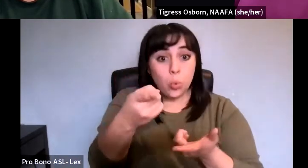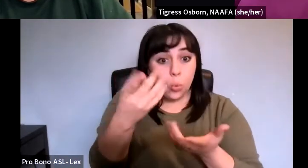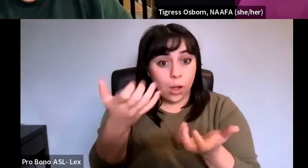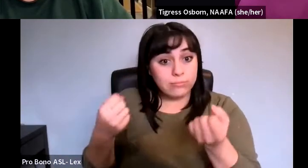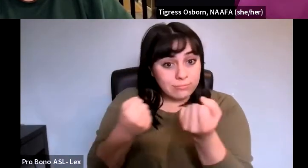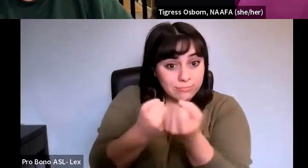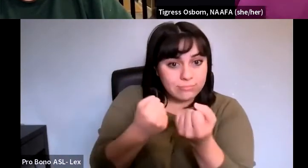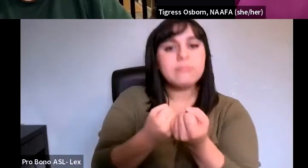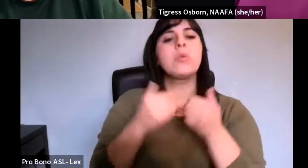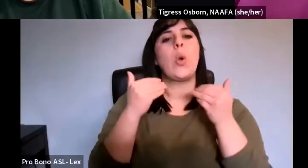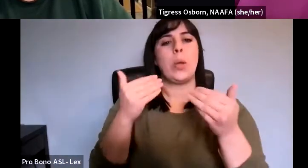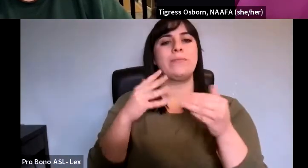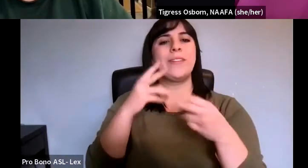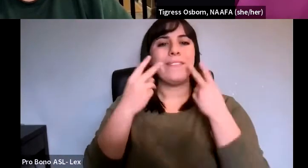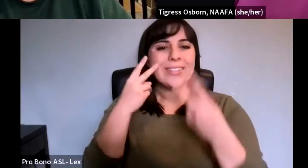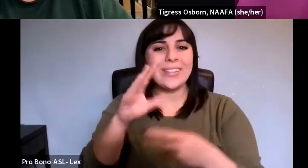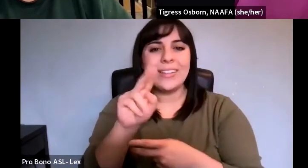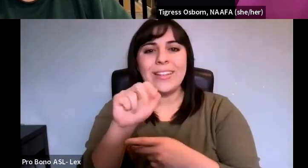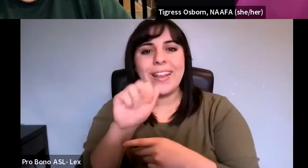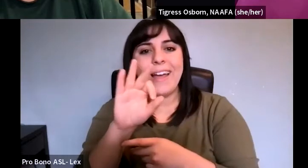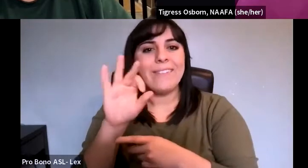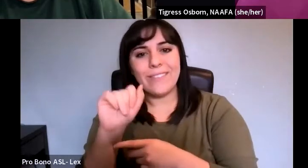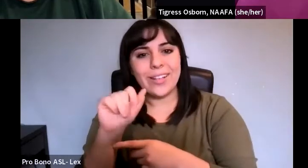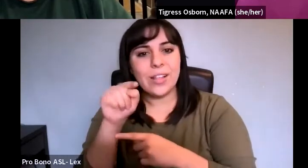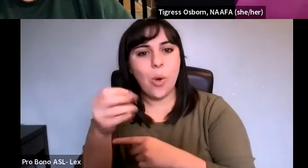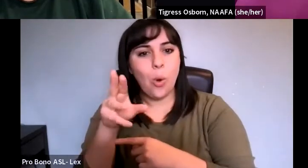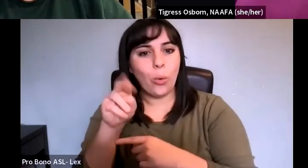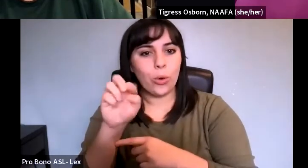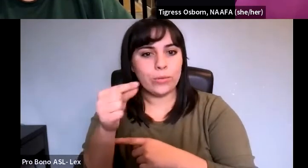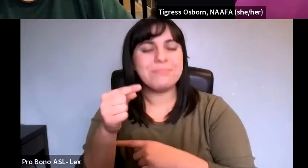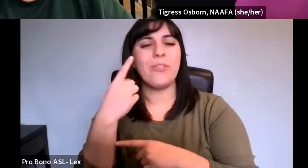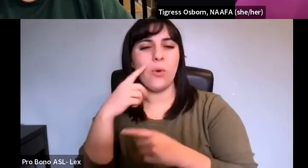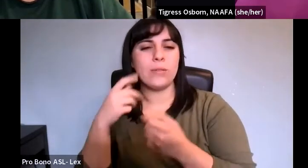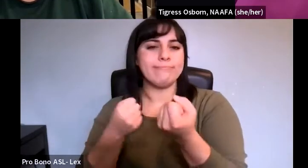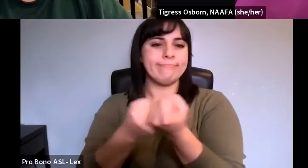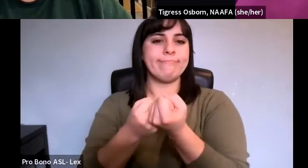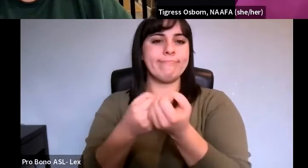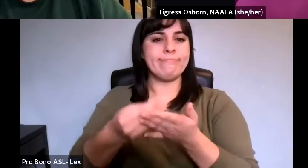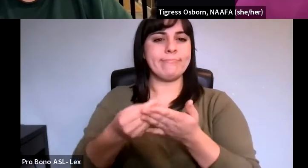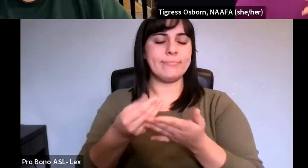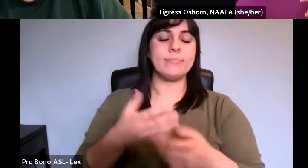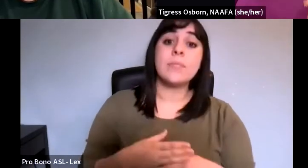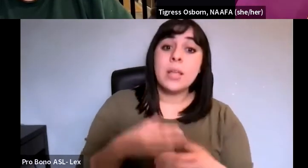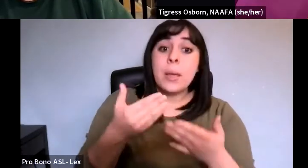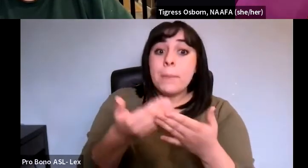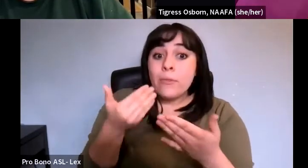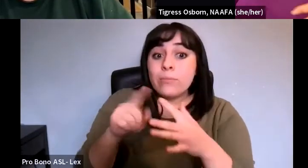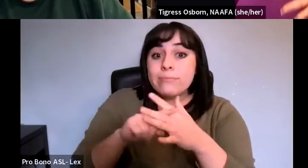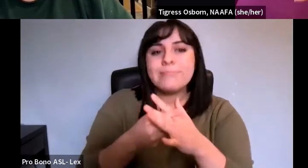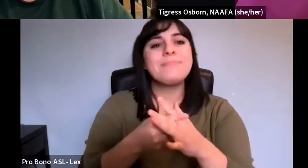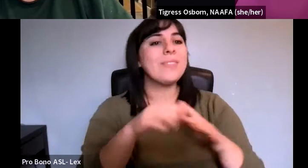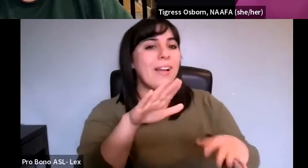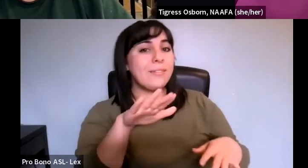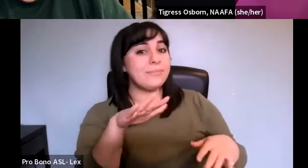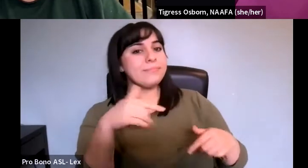programming, please visit naafa.org to make a contribution. Before we introduce Sofie, I just want to tell you that I am coming,